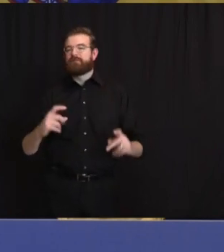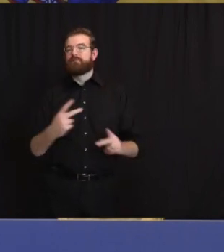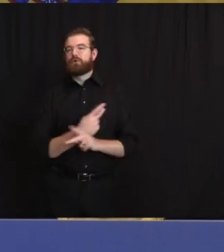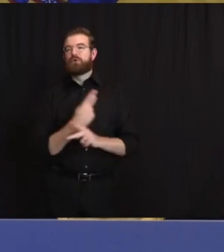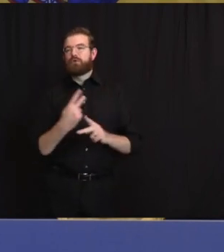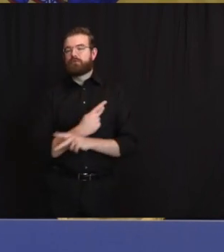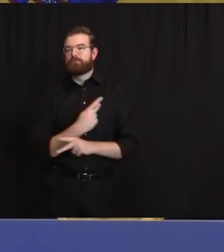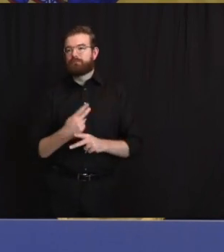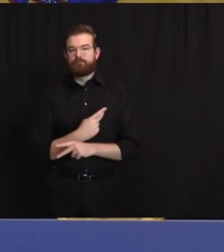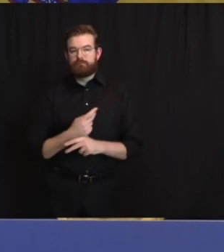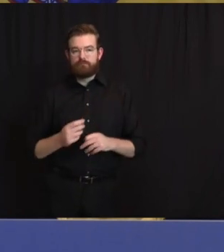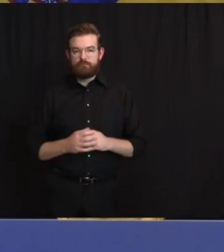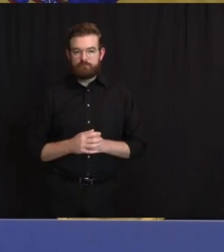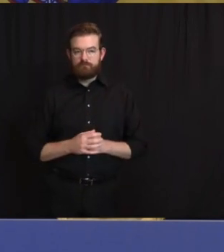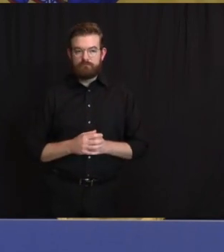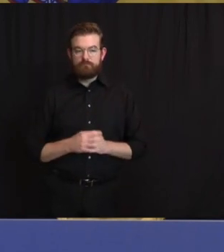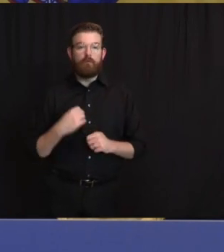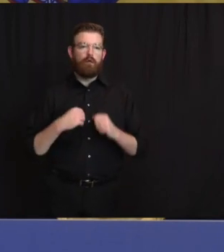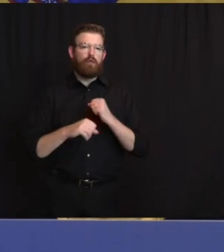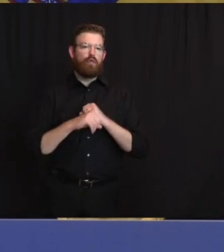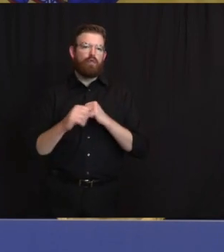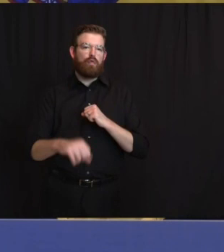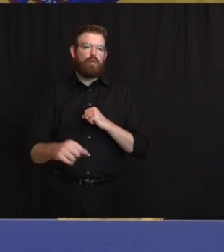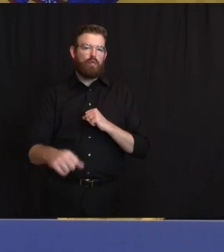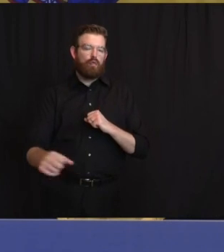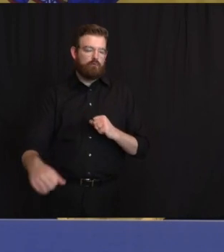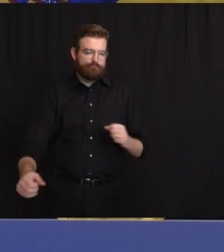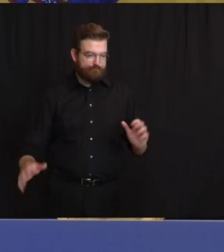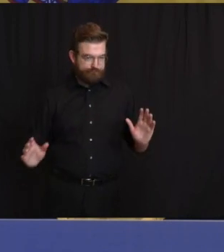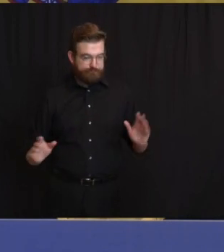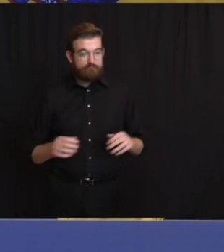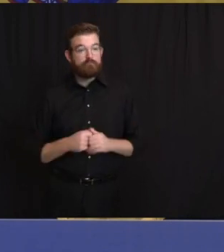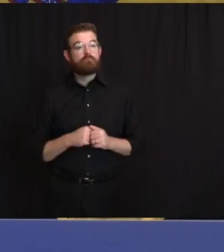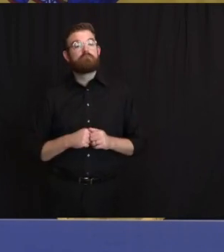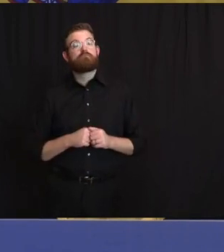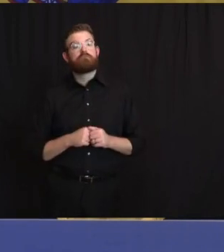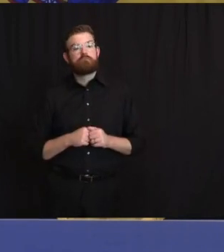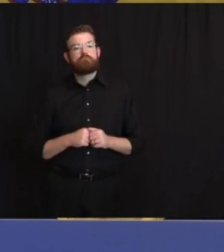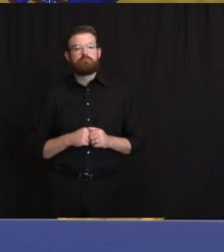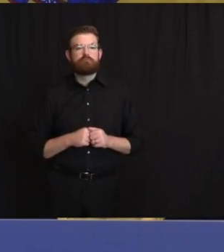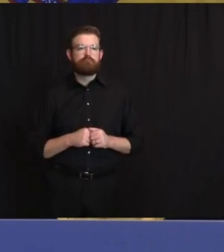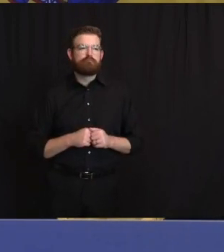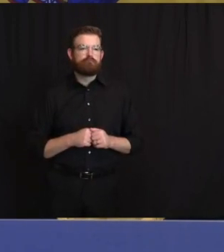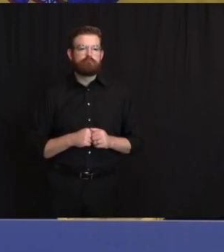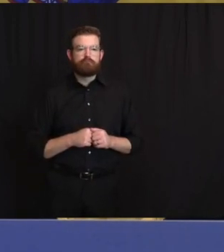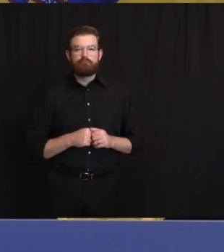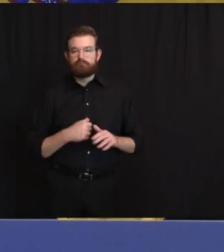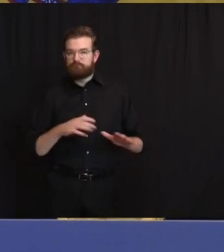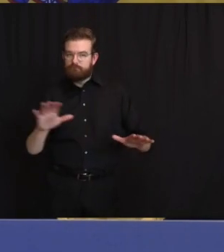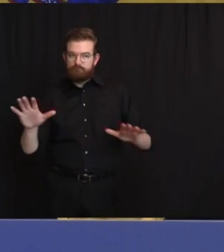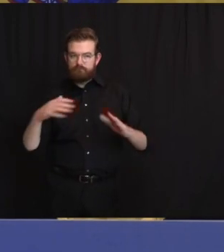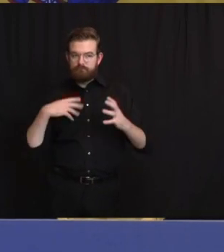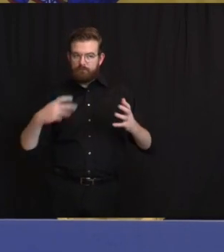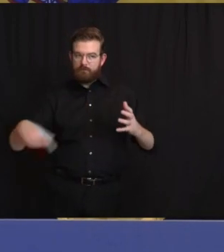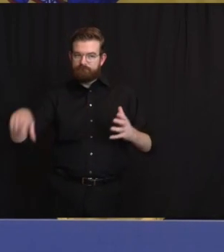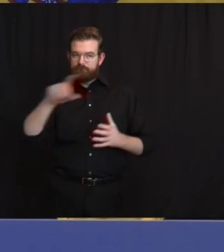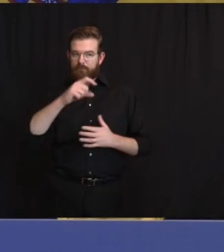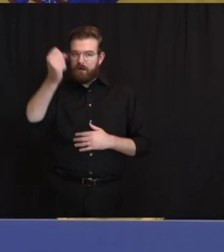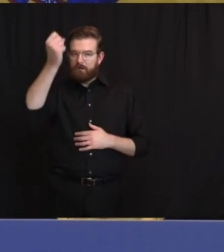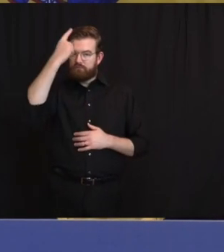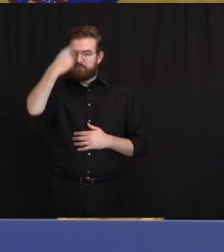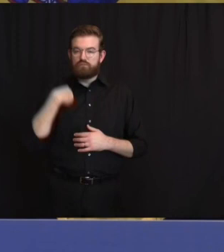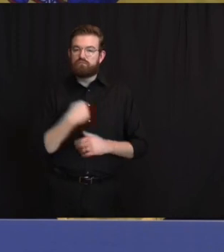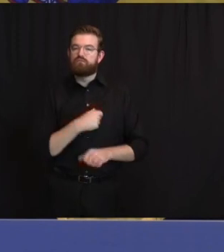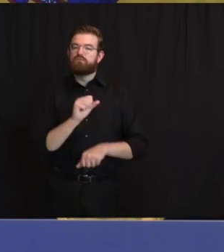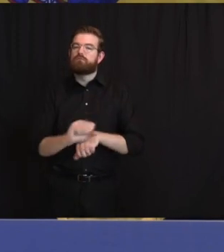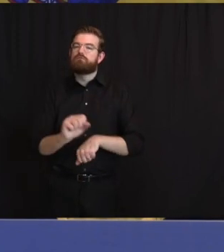it's a long-winded way of saying we understand the passions on all sides of this. We're working morning, noon, and night ourselves. I know the districts are. I've